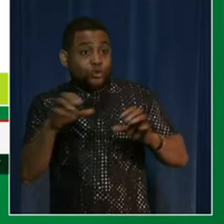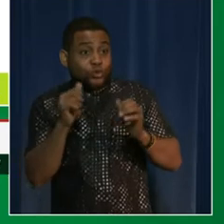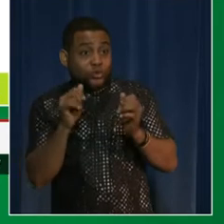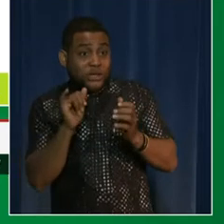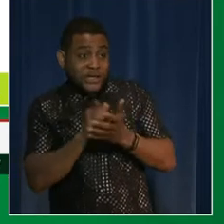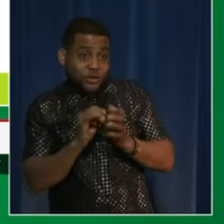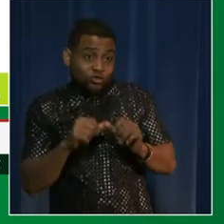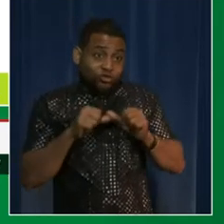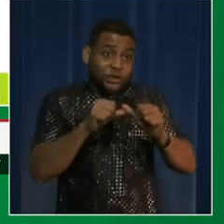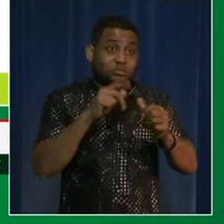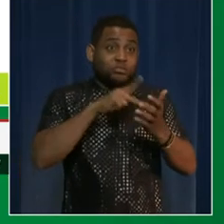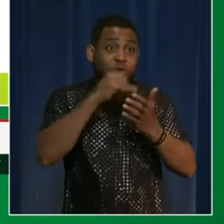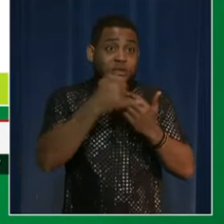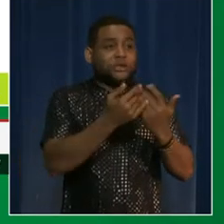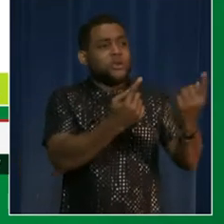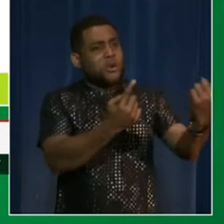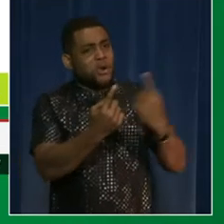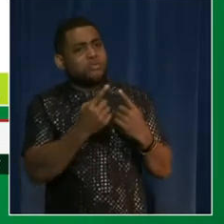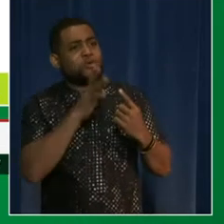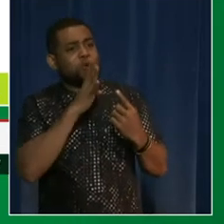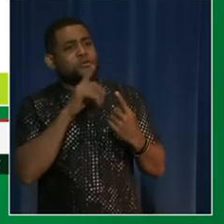us.